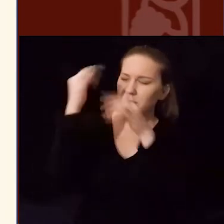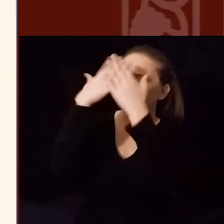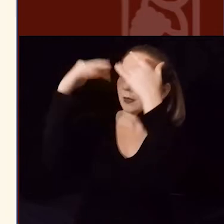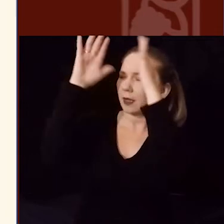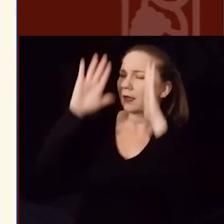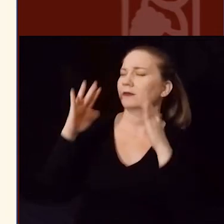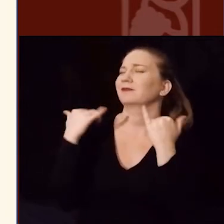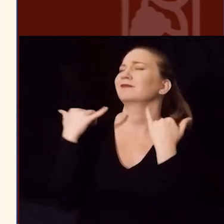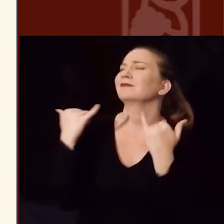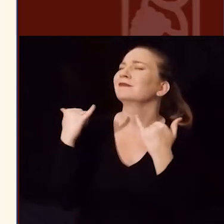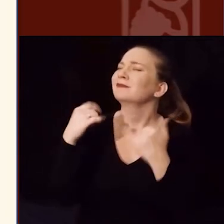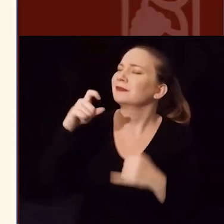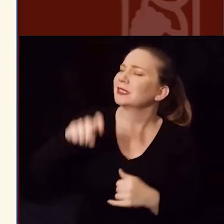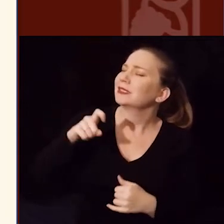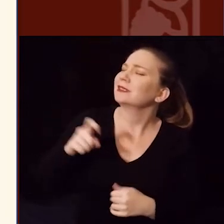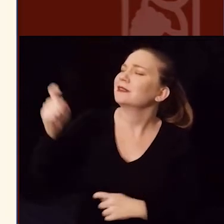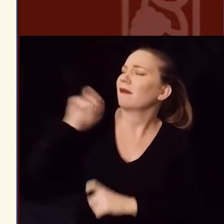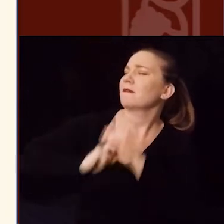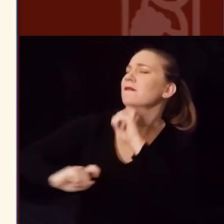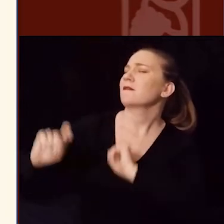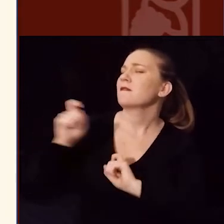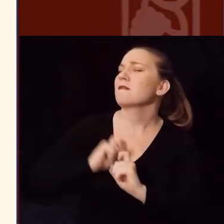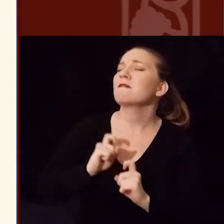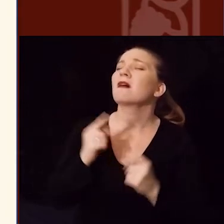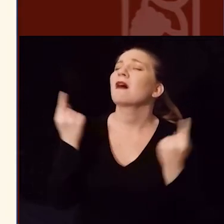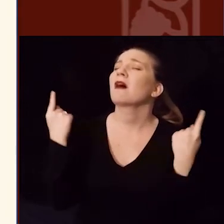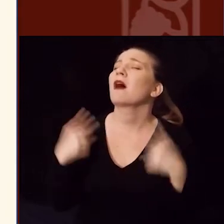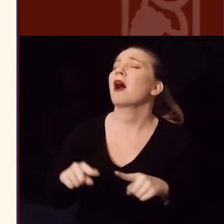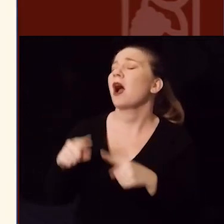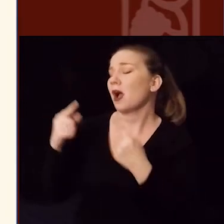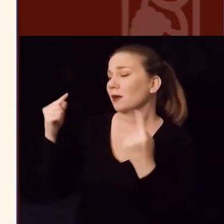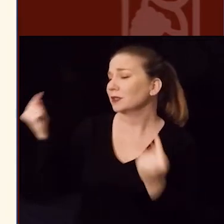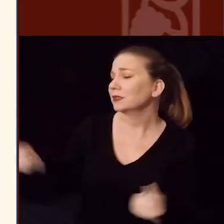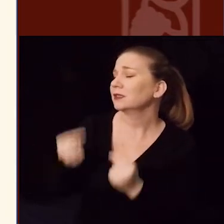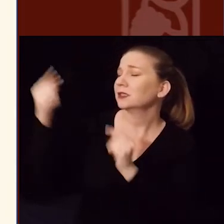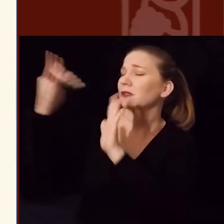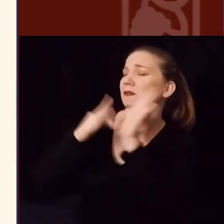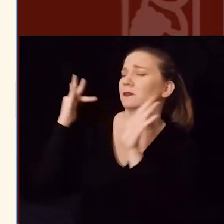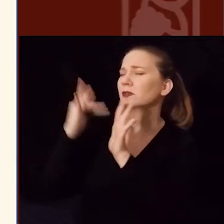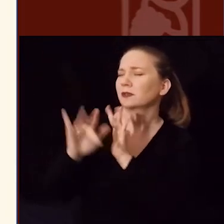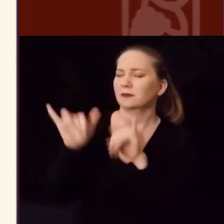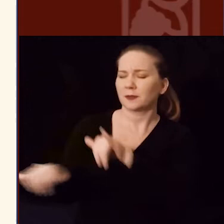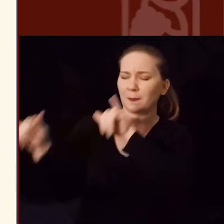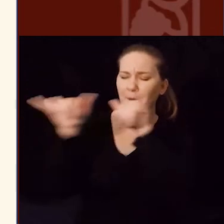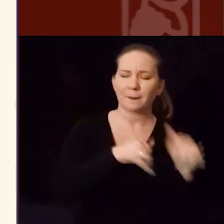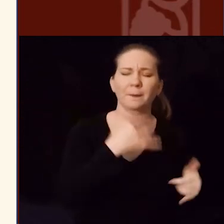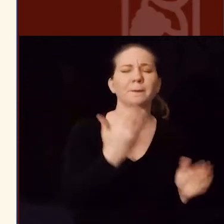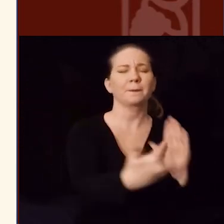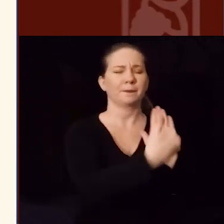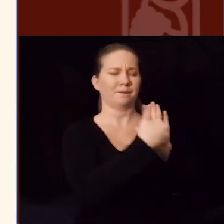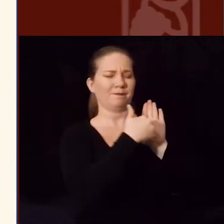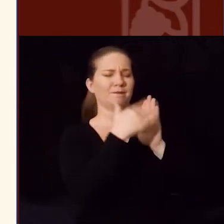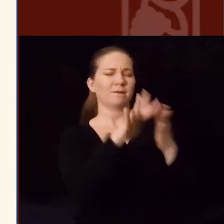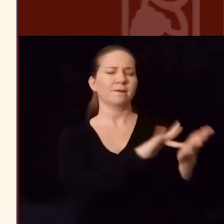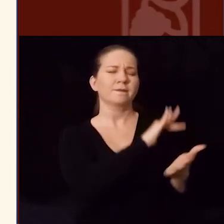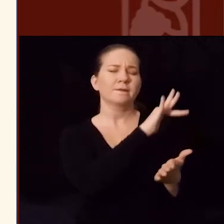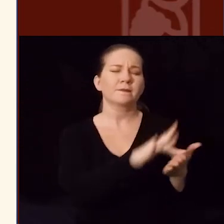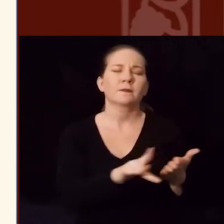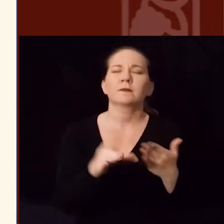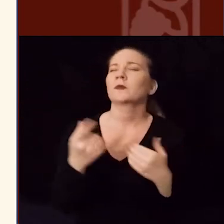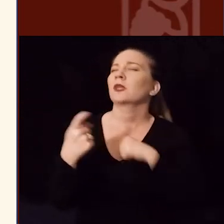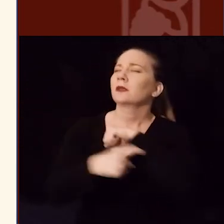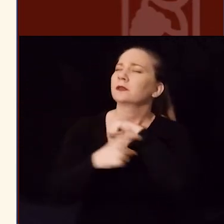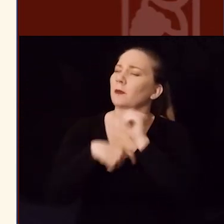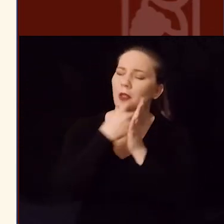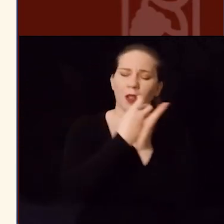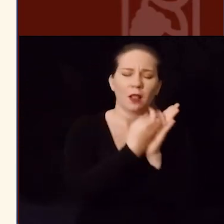bread, and forgive us our trespasses, as we forgive those who trespass against us. And lead us not into